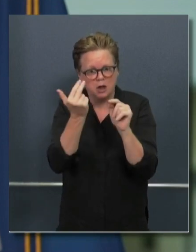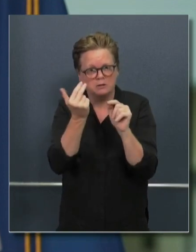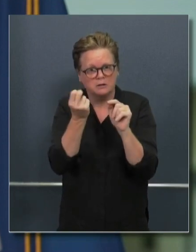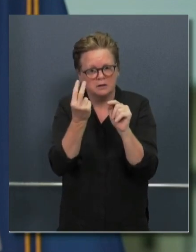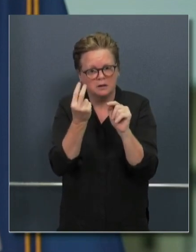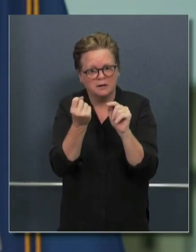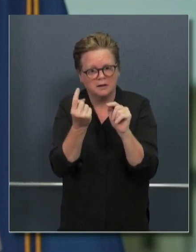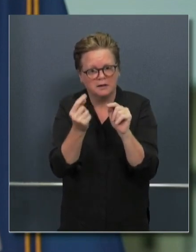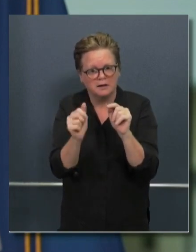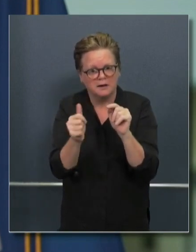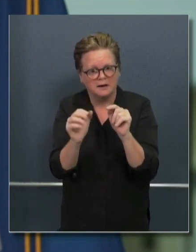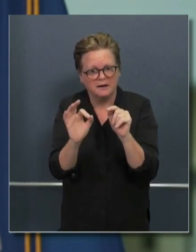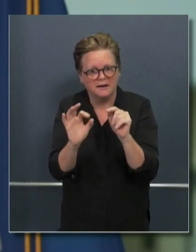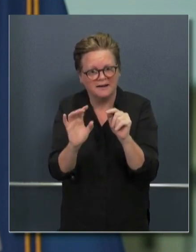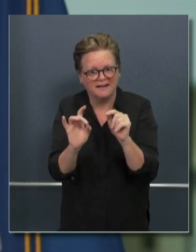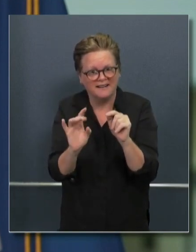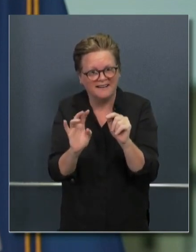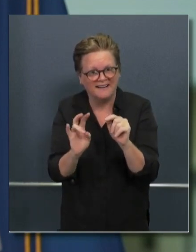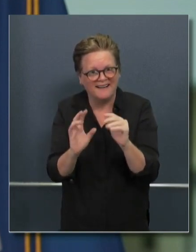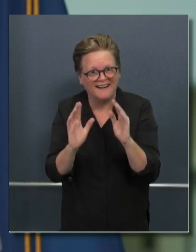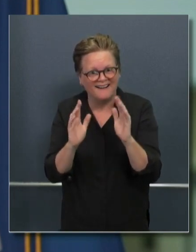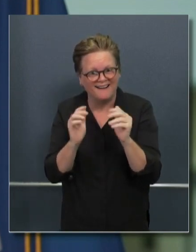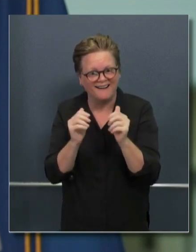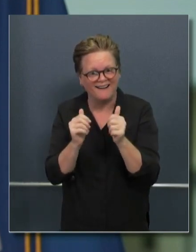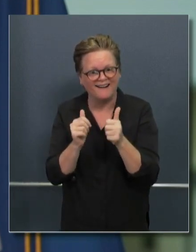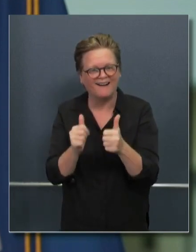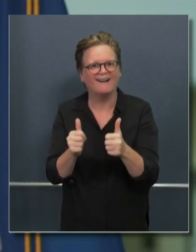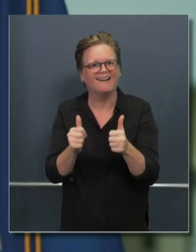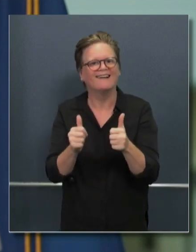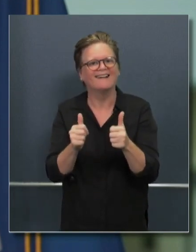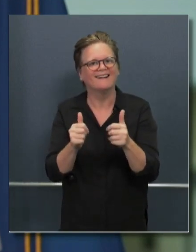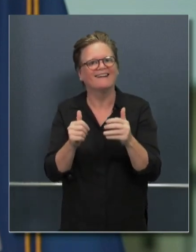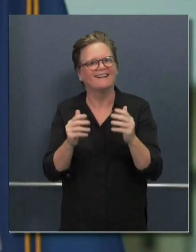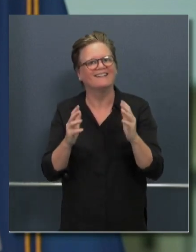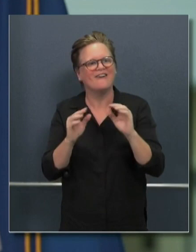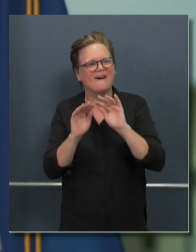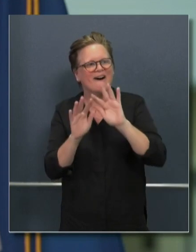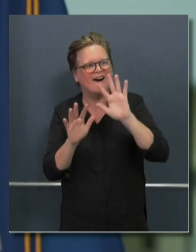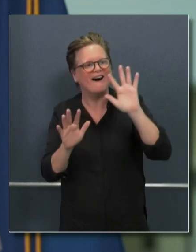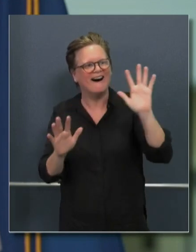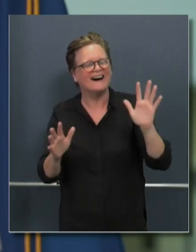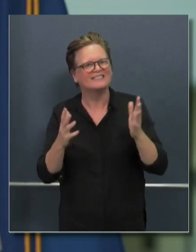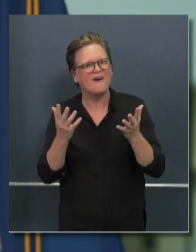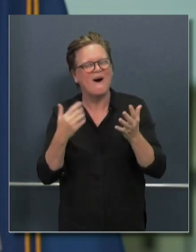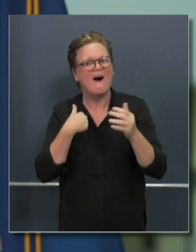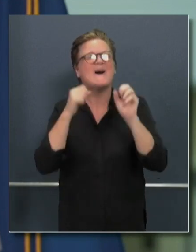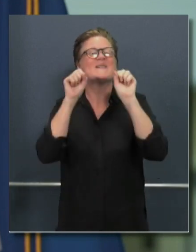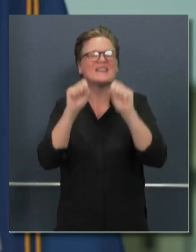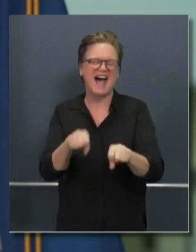I'll be able to more clearly answer that question. ABC 7.